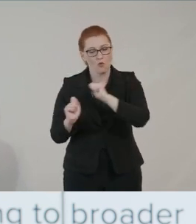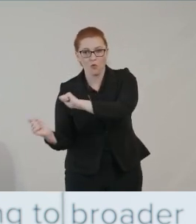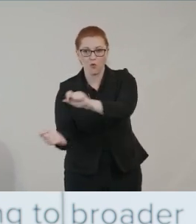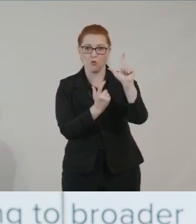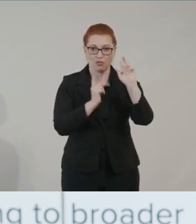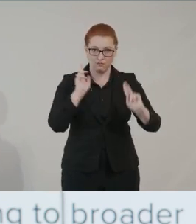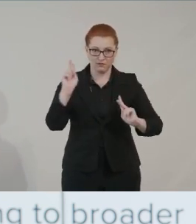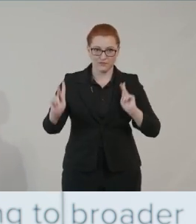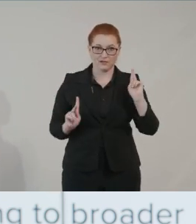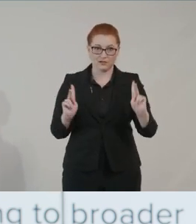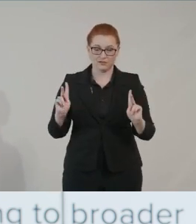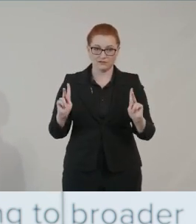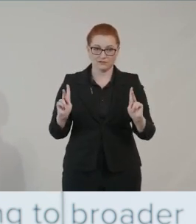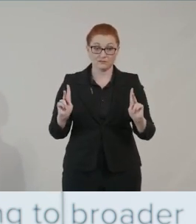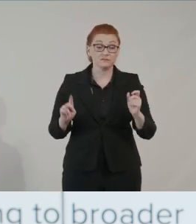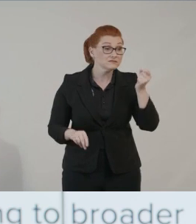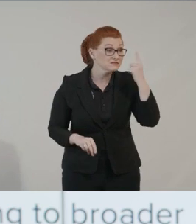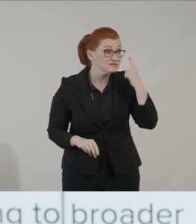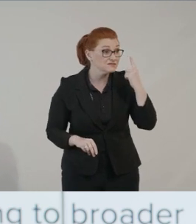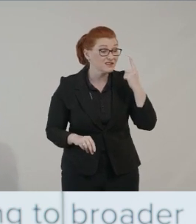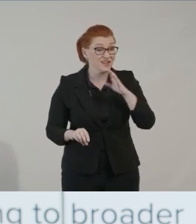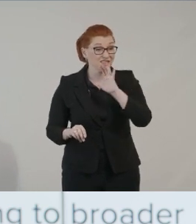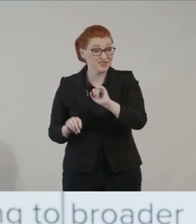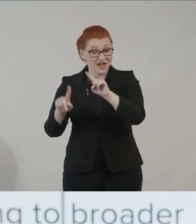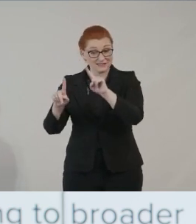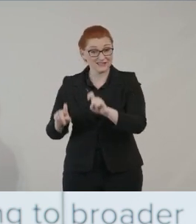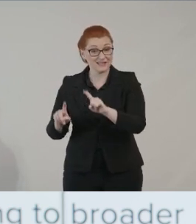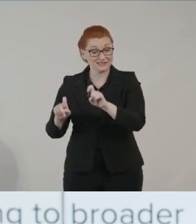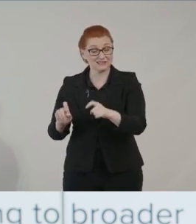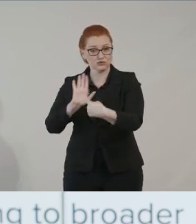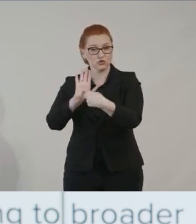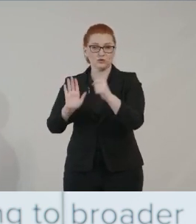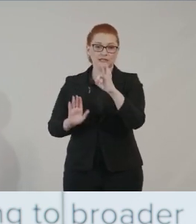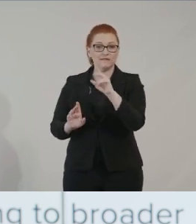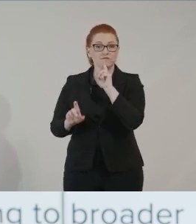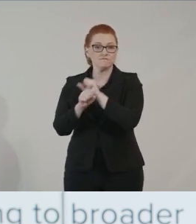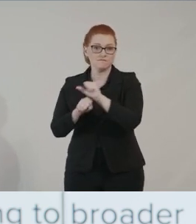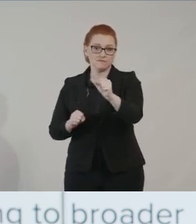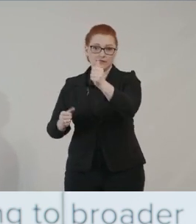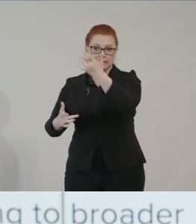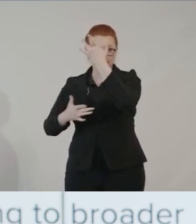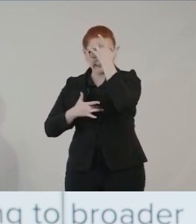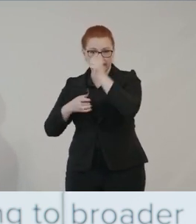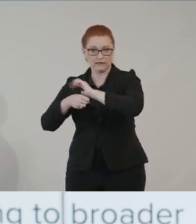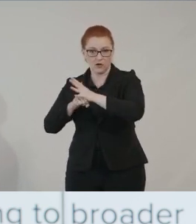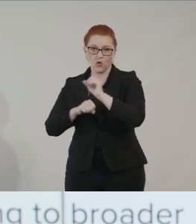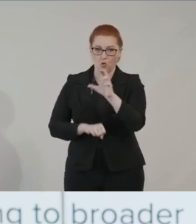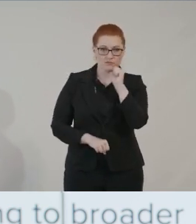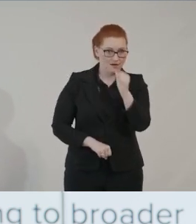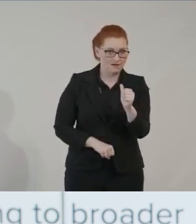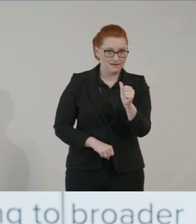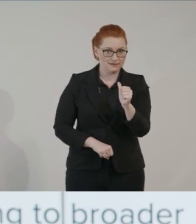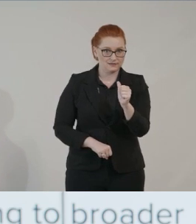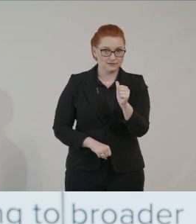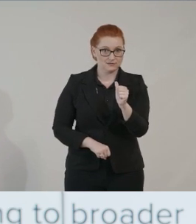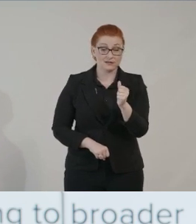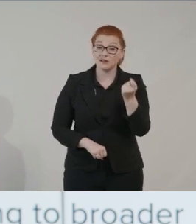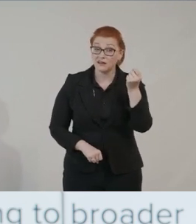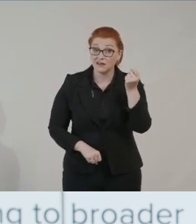that test today. I could be told that I do not have COVID-19. I could walk out, touch the